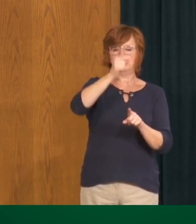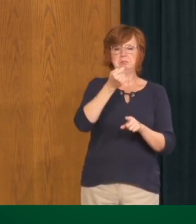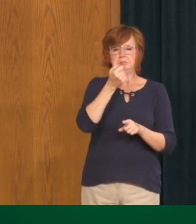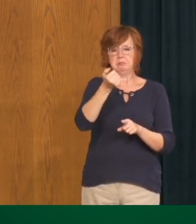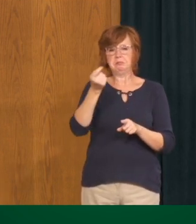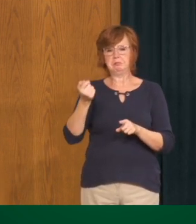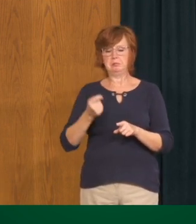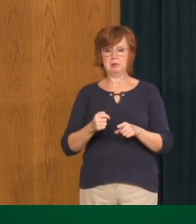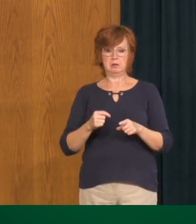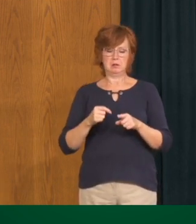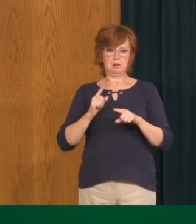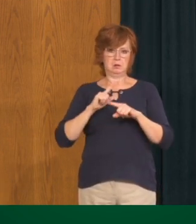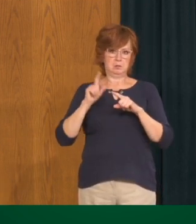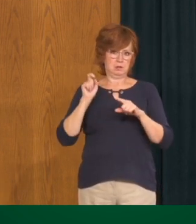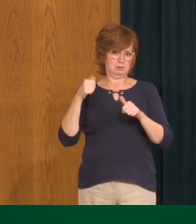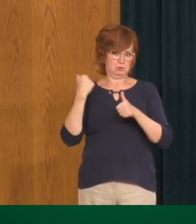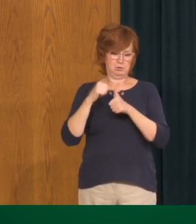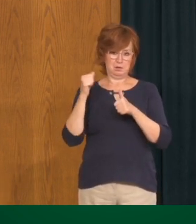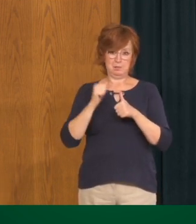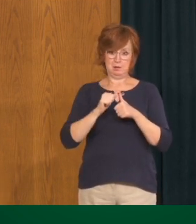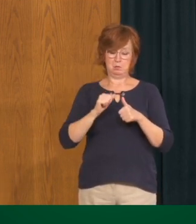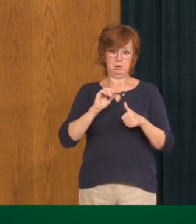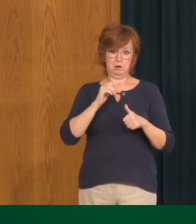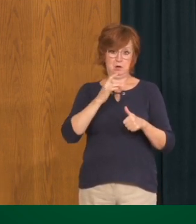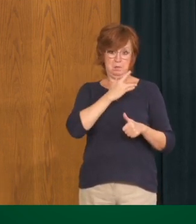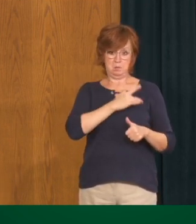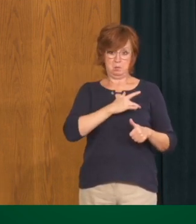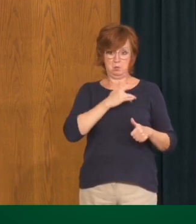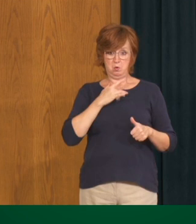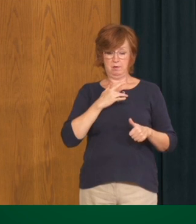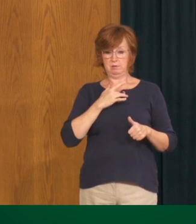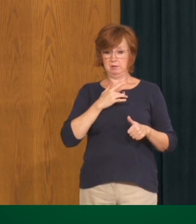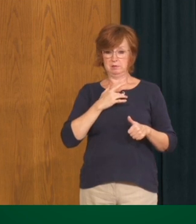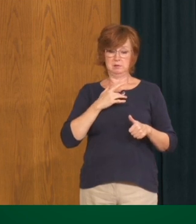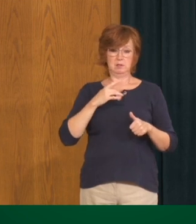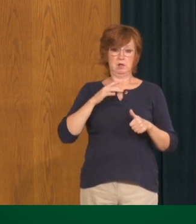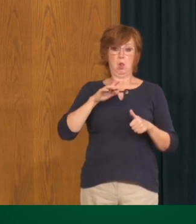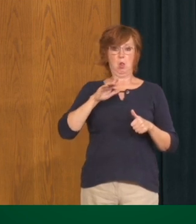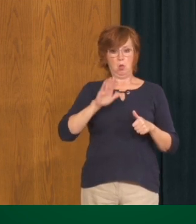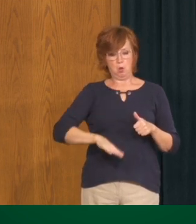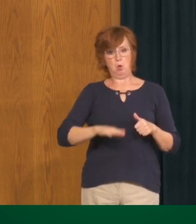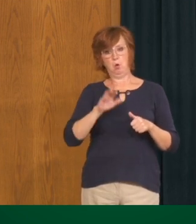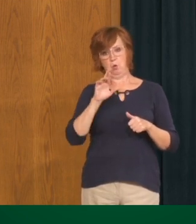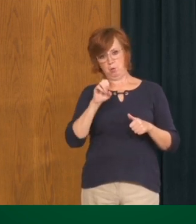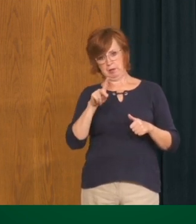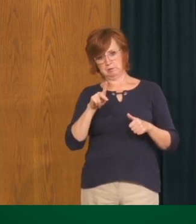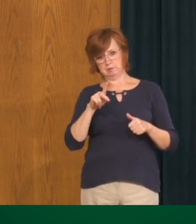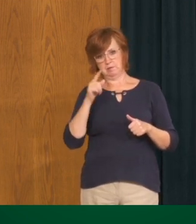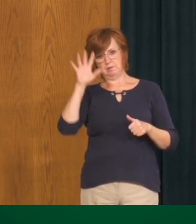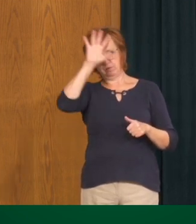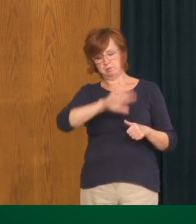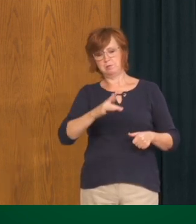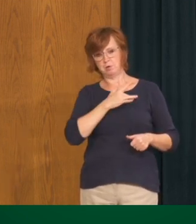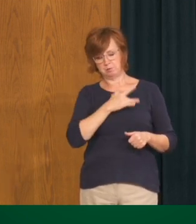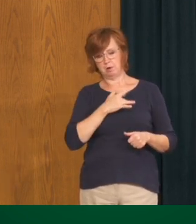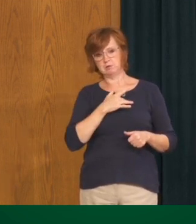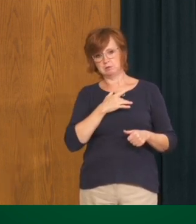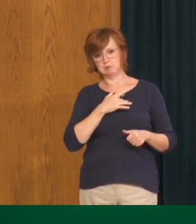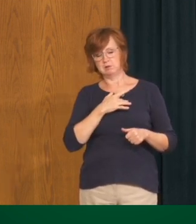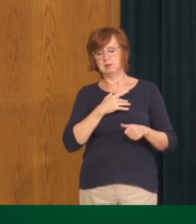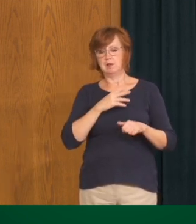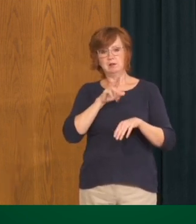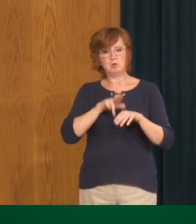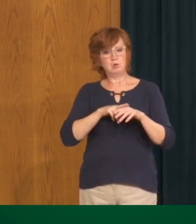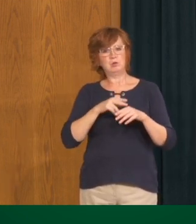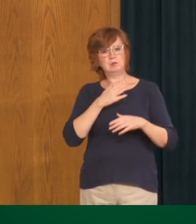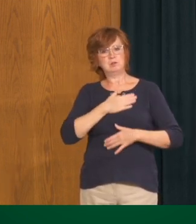COVID transmission is a low risk throughout Saskatchewan, and that's why we need to continue with all the precautions we have been taking while enjoying the rest of